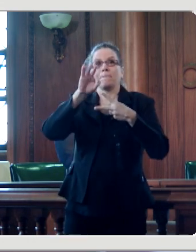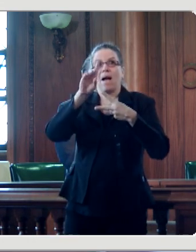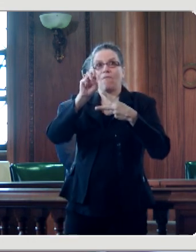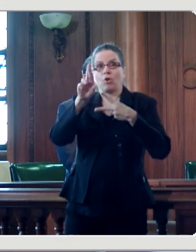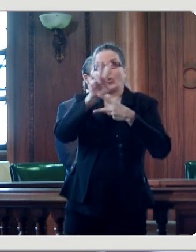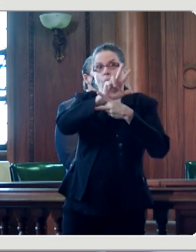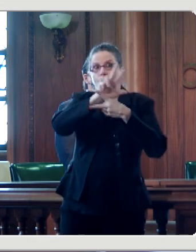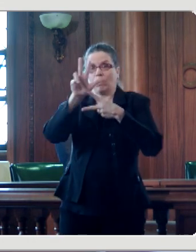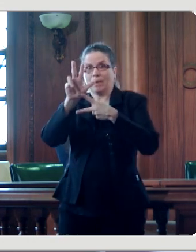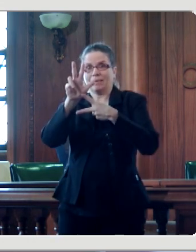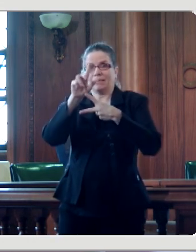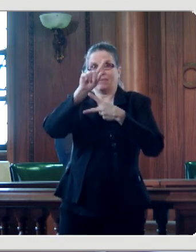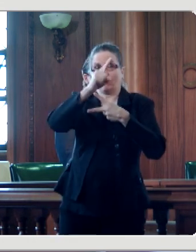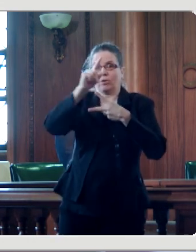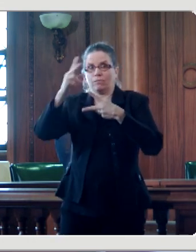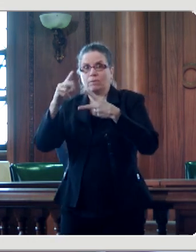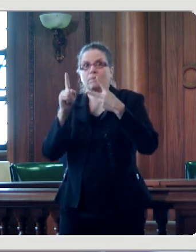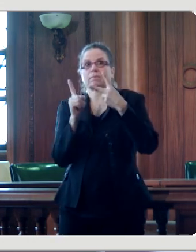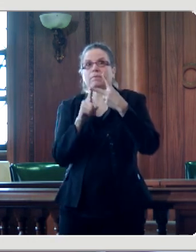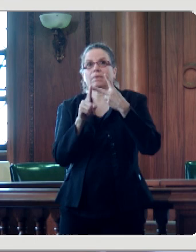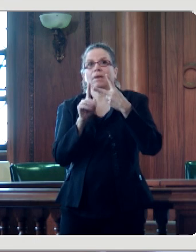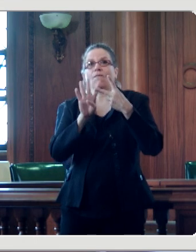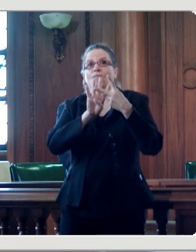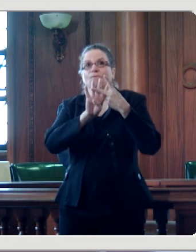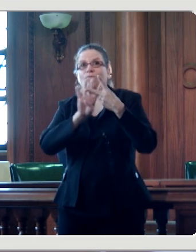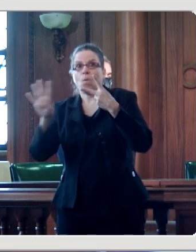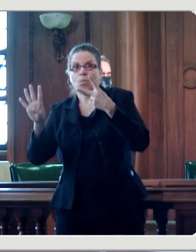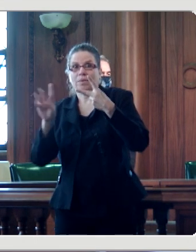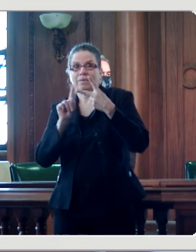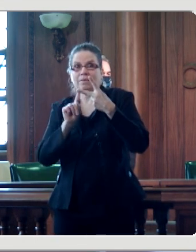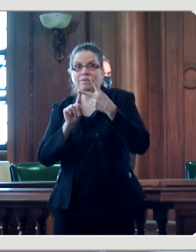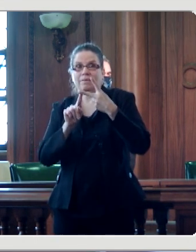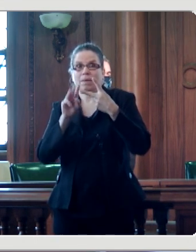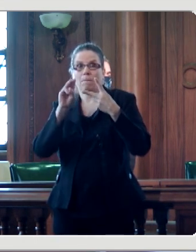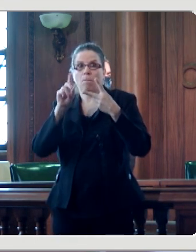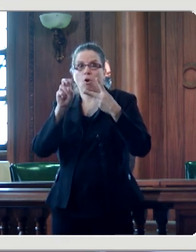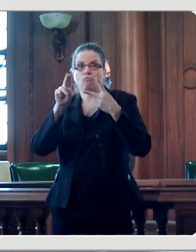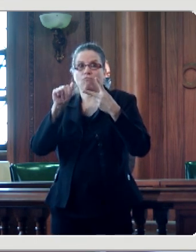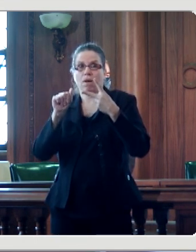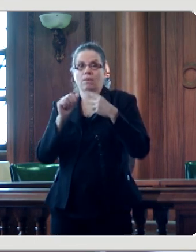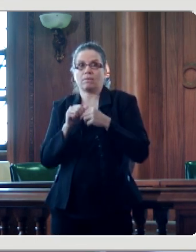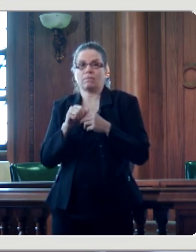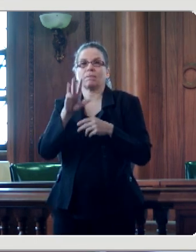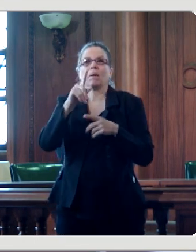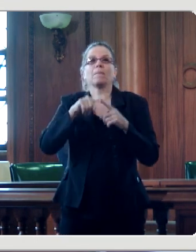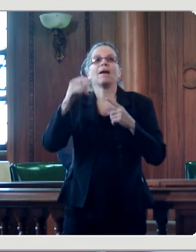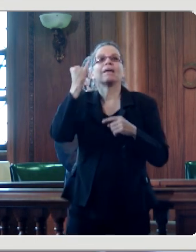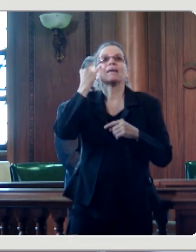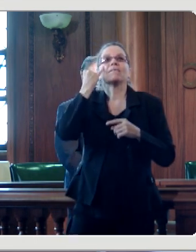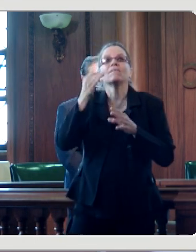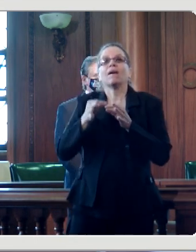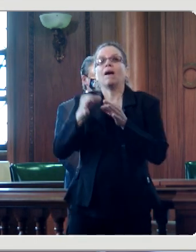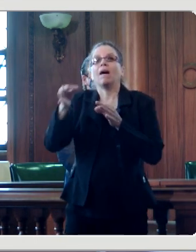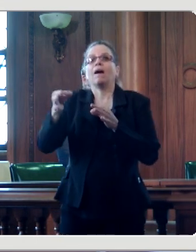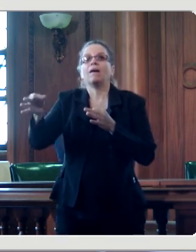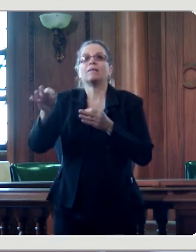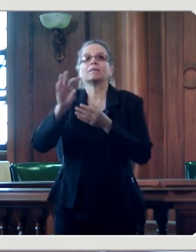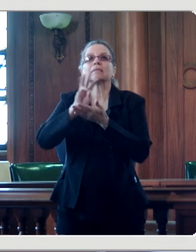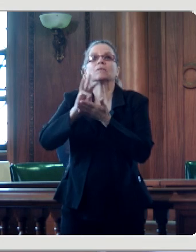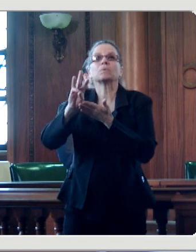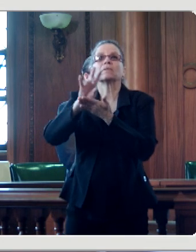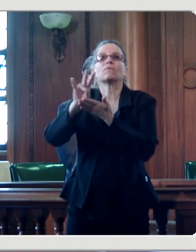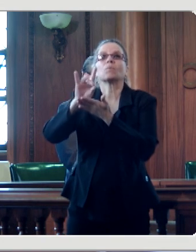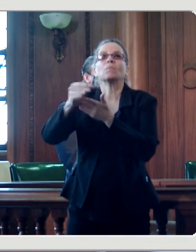we know that the clinical trials were done very specifically, and that 95% efficacy that